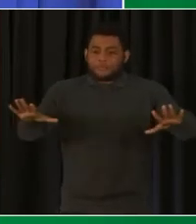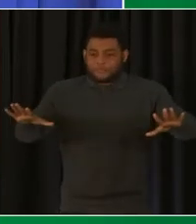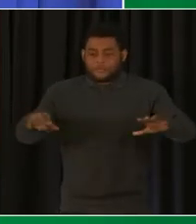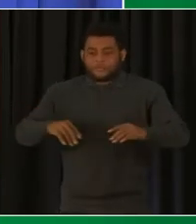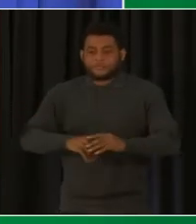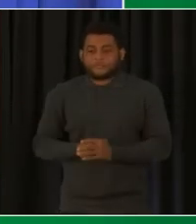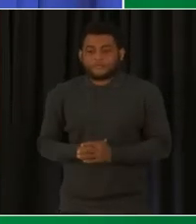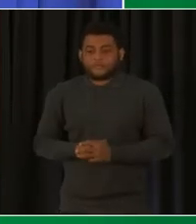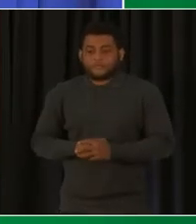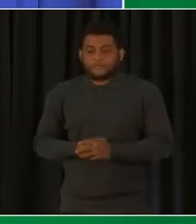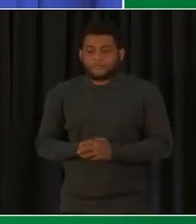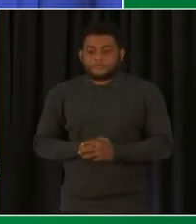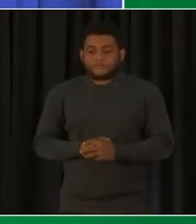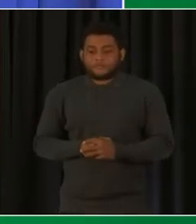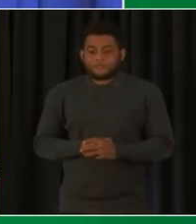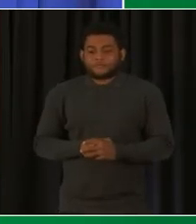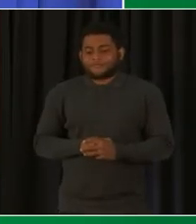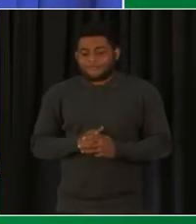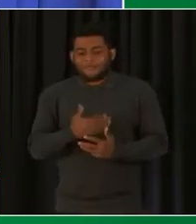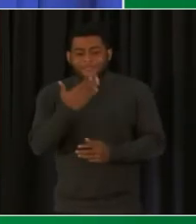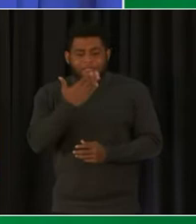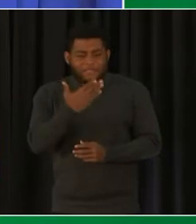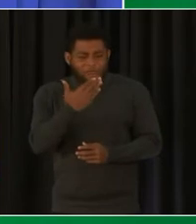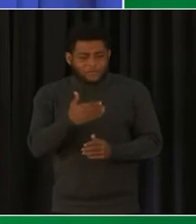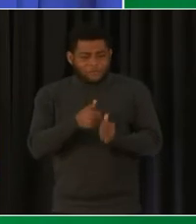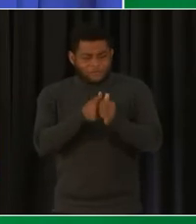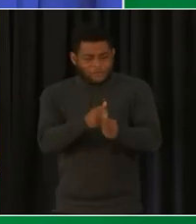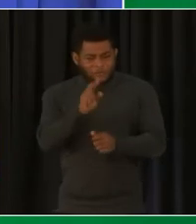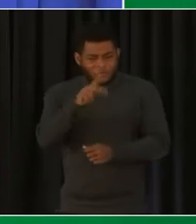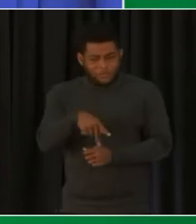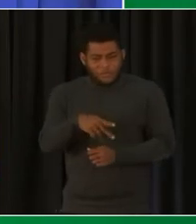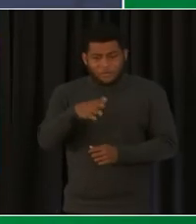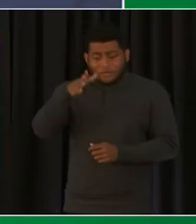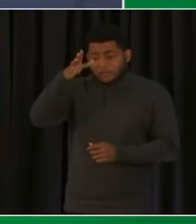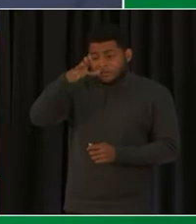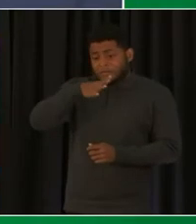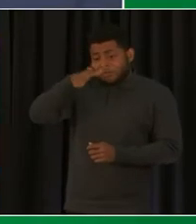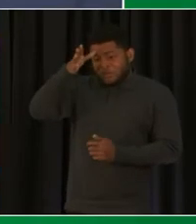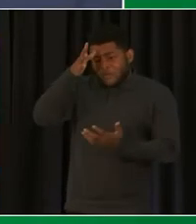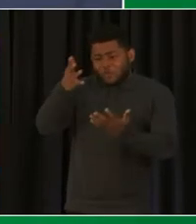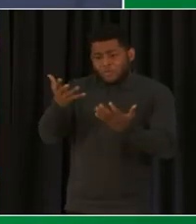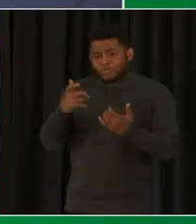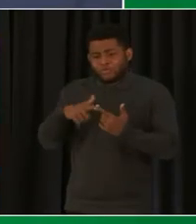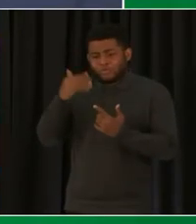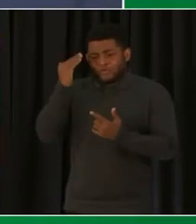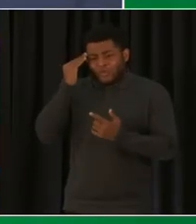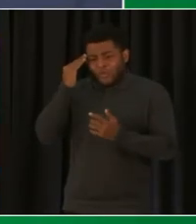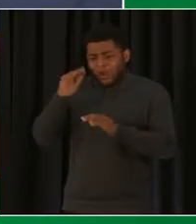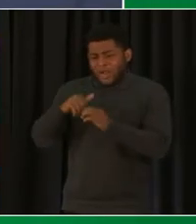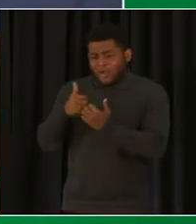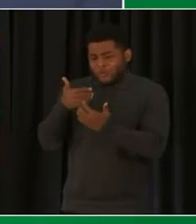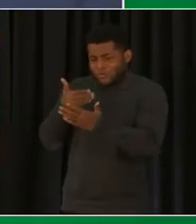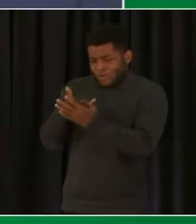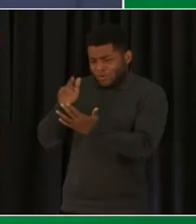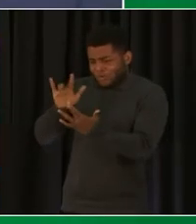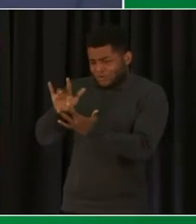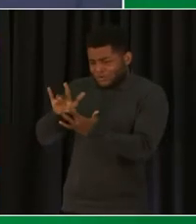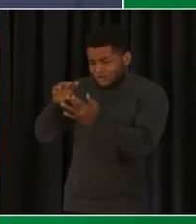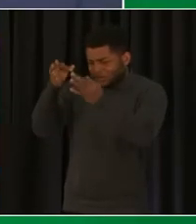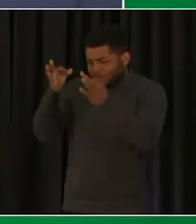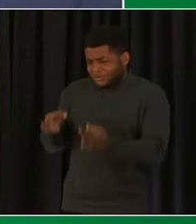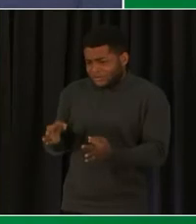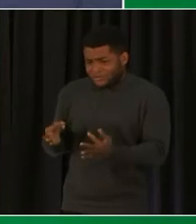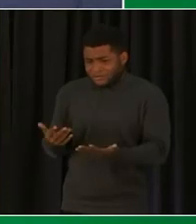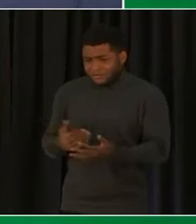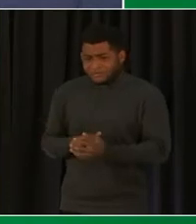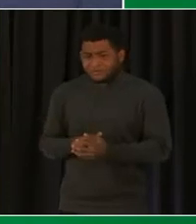Thank you. And as a follow-up, parents would like to know, how are close contacts determined, and are teachers,